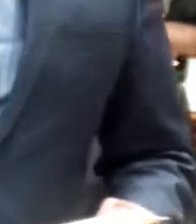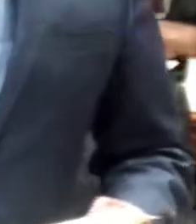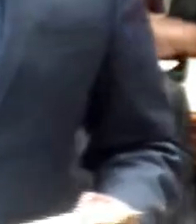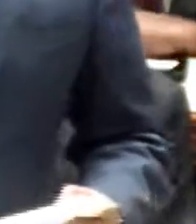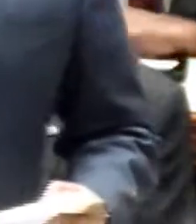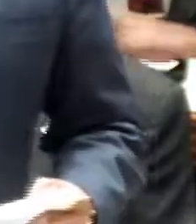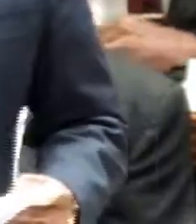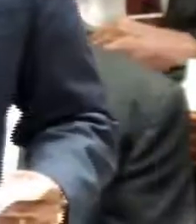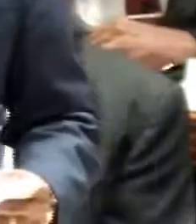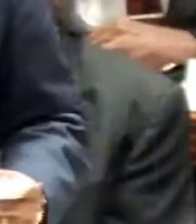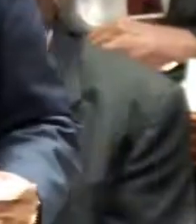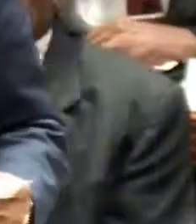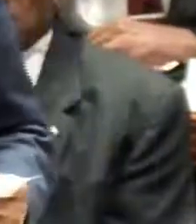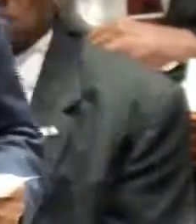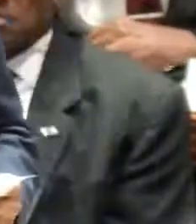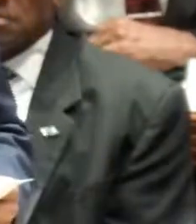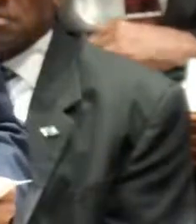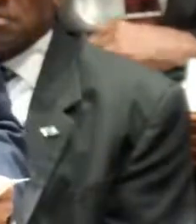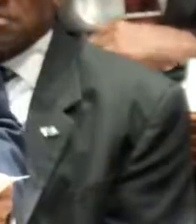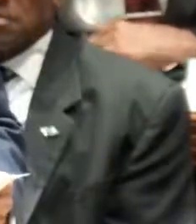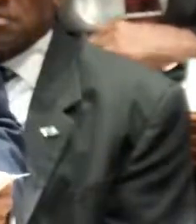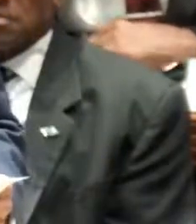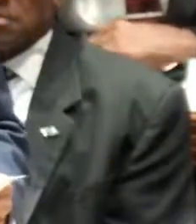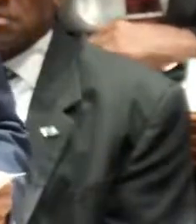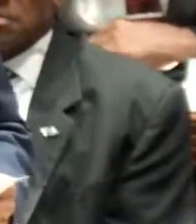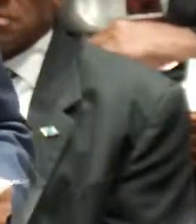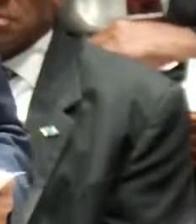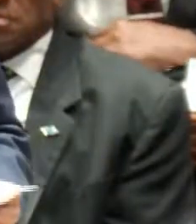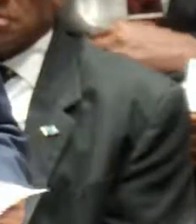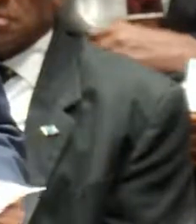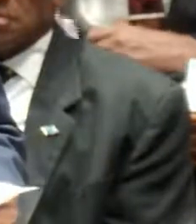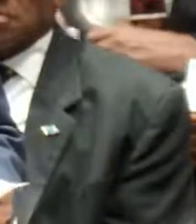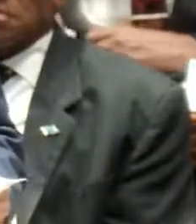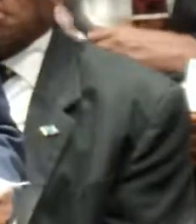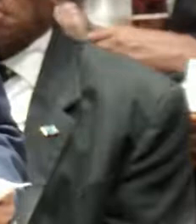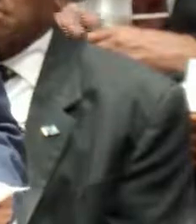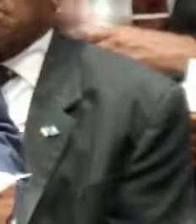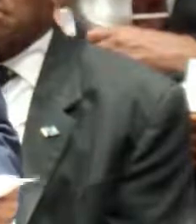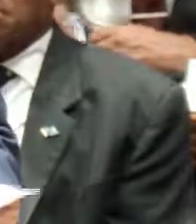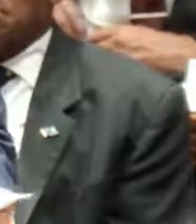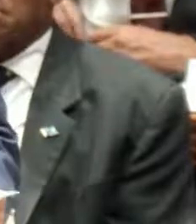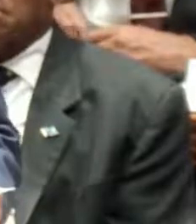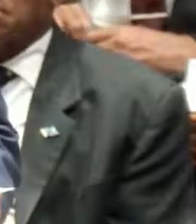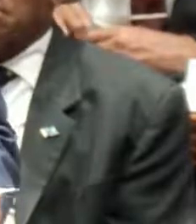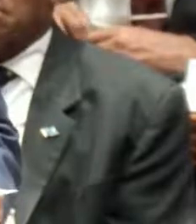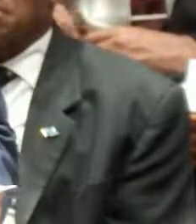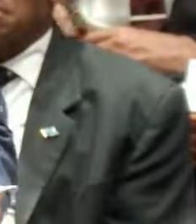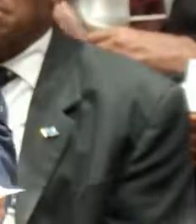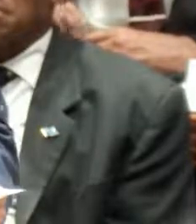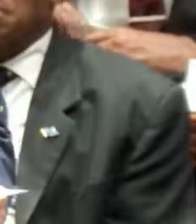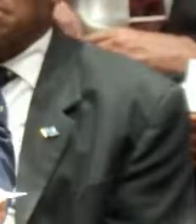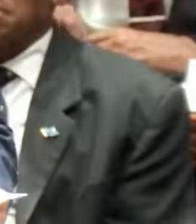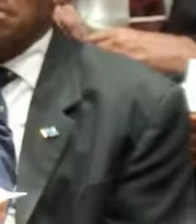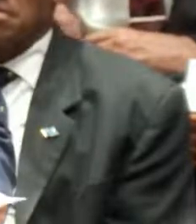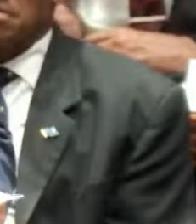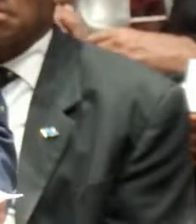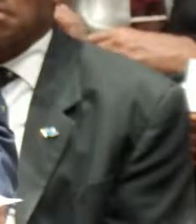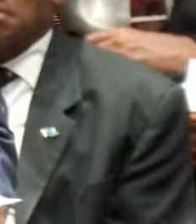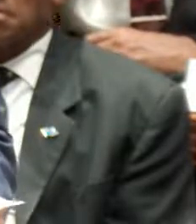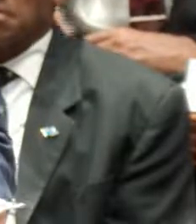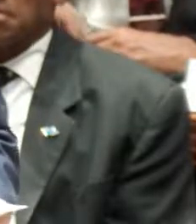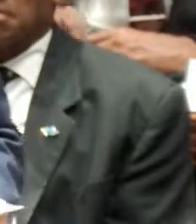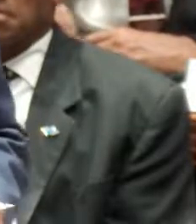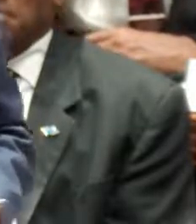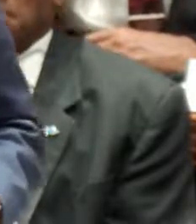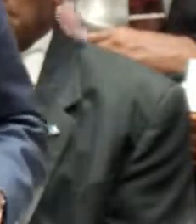is 33%, or 32% I should say, then everything that was related to meat would be just 32%. There was no kind of nuanced approach to